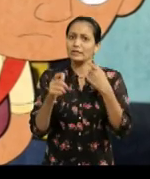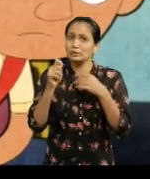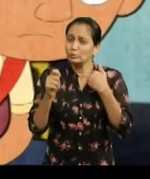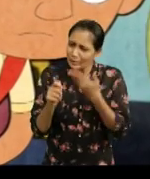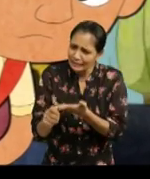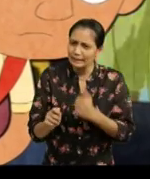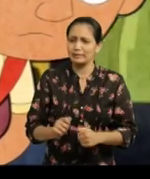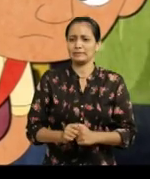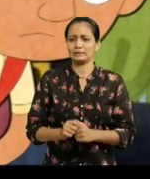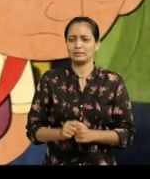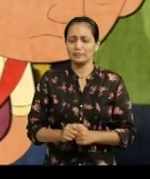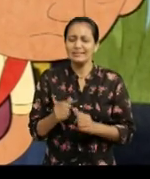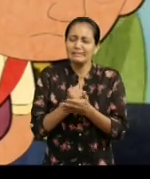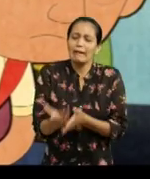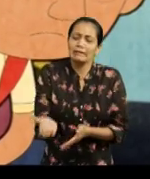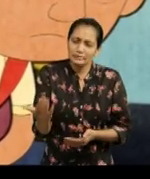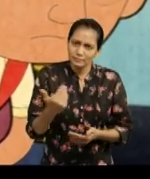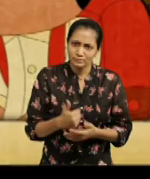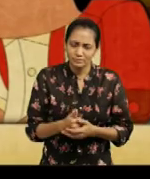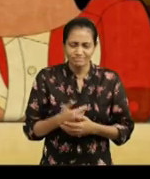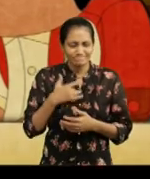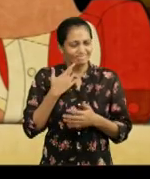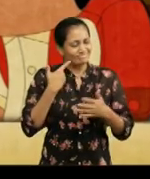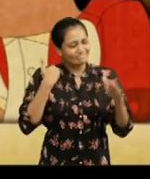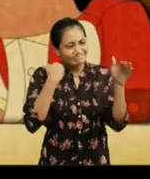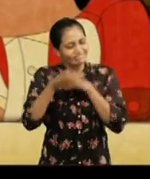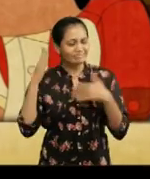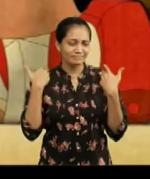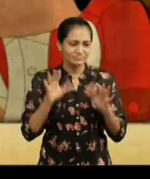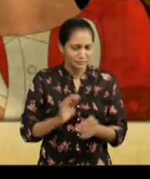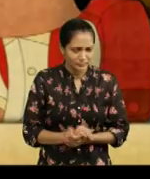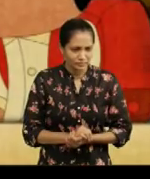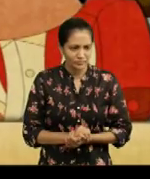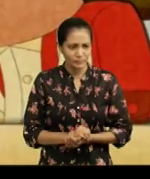It is sweet. Try it. I just feel like running away.